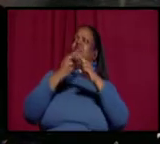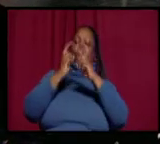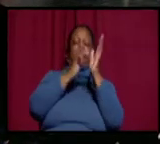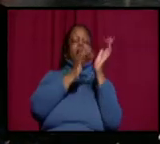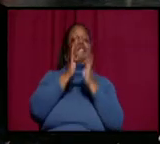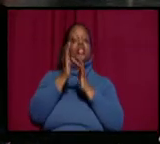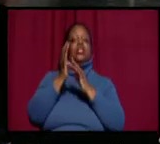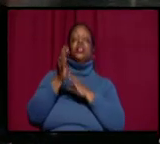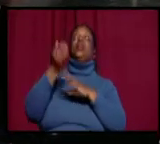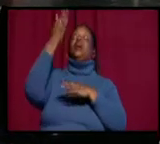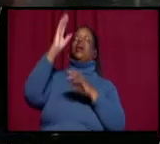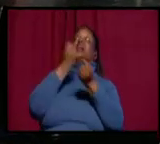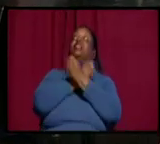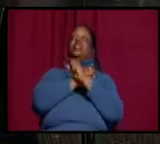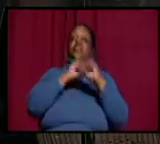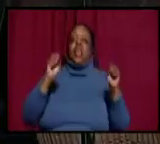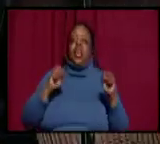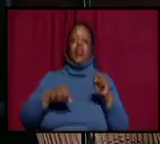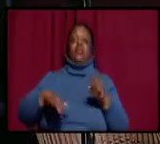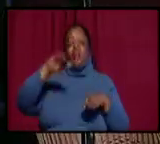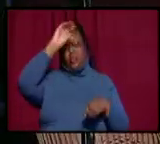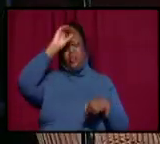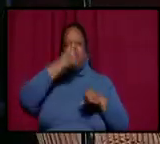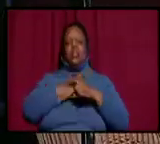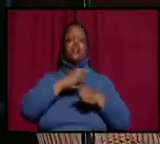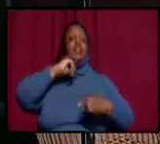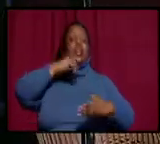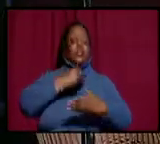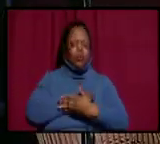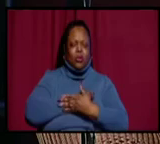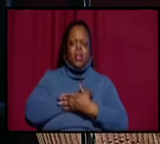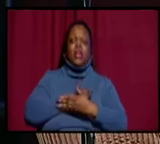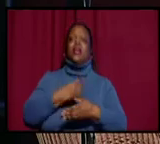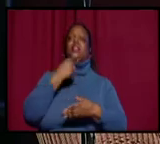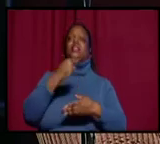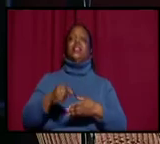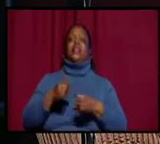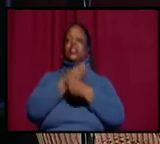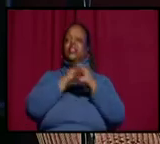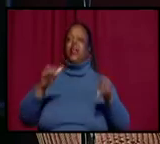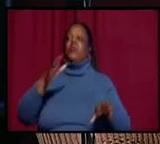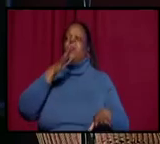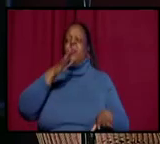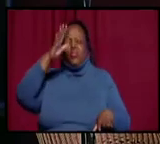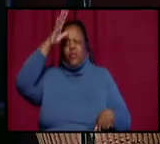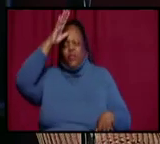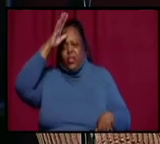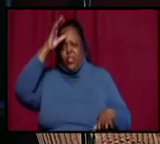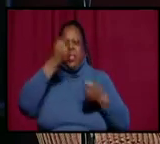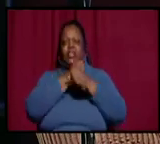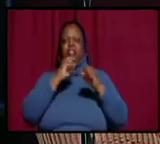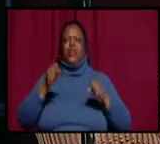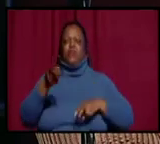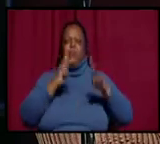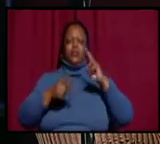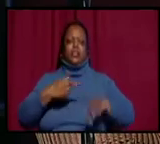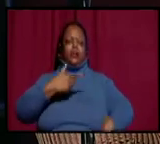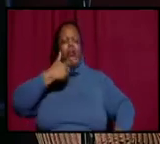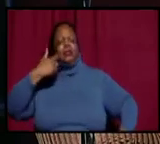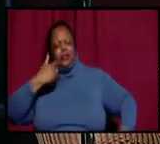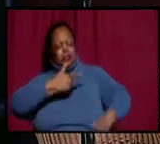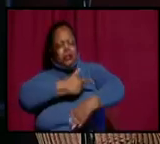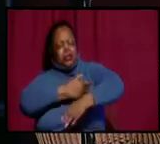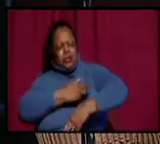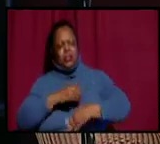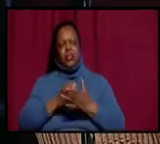of Jesus, God, save that daughter. Save that son. Save that mother and father. God, that one that's addicted to drugs. God,